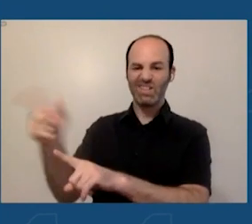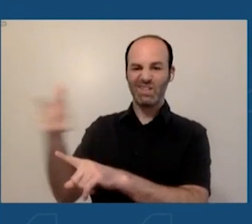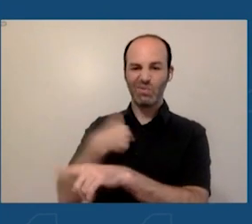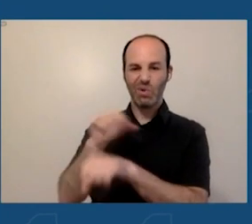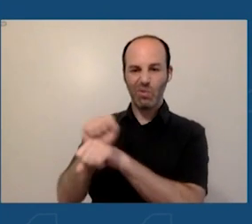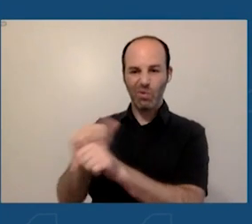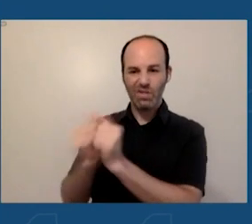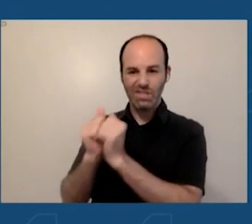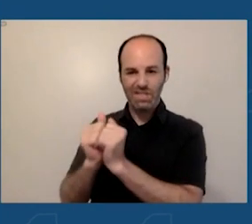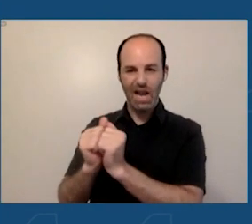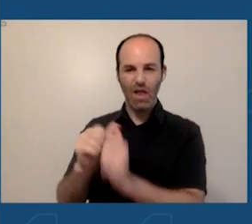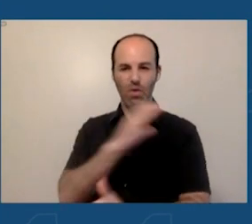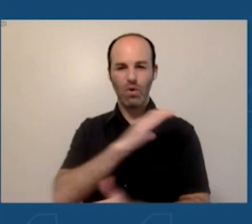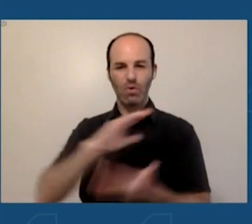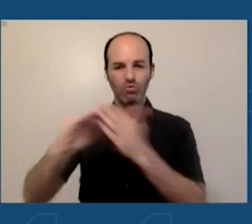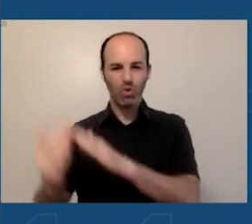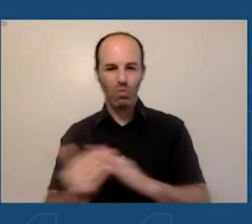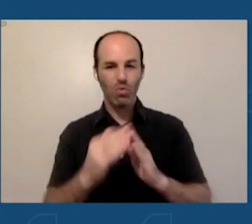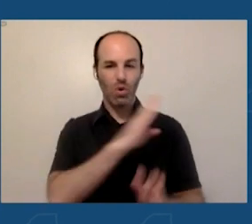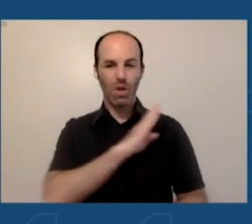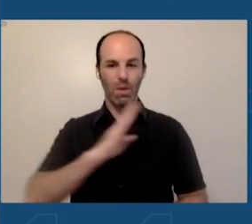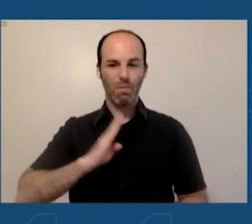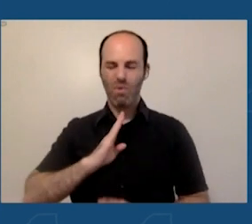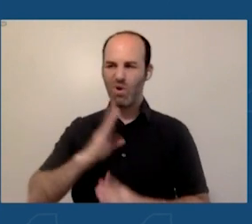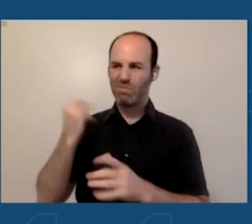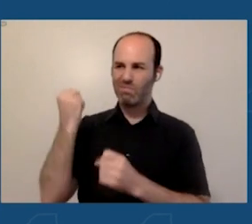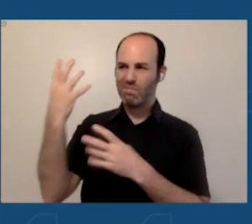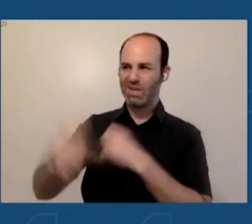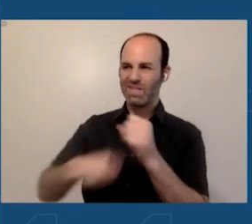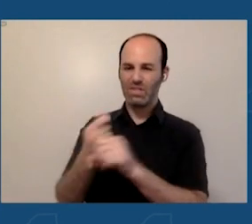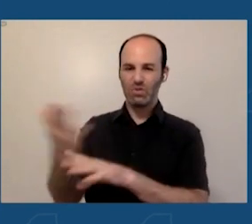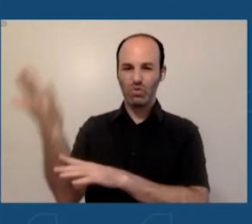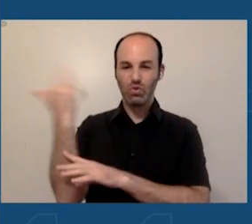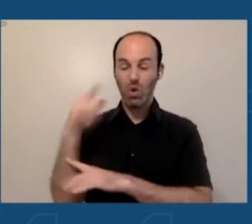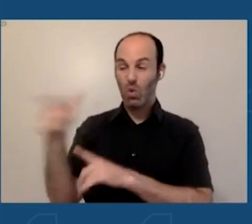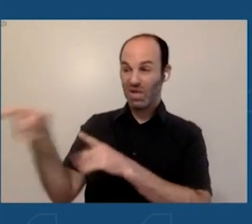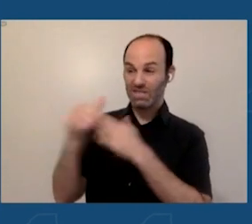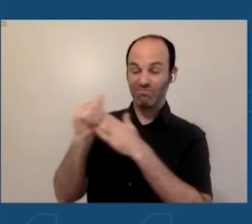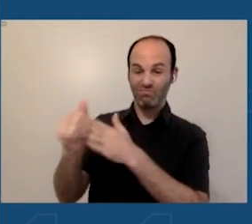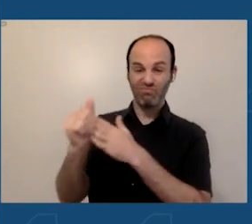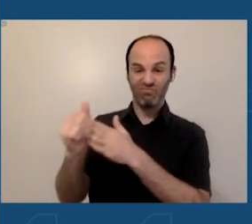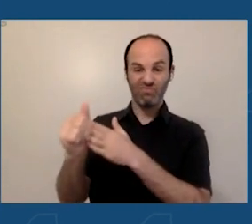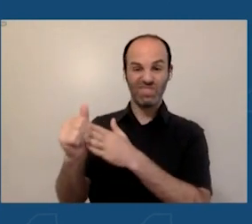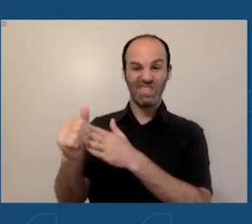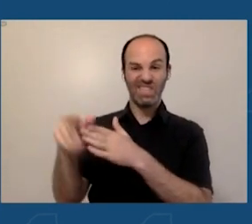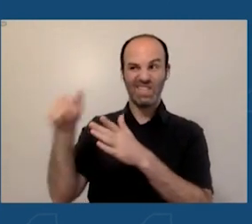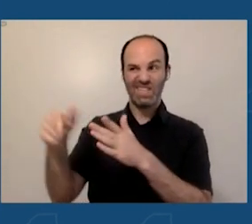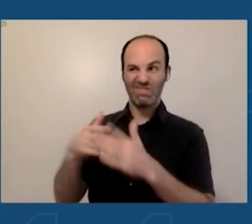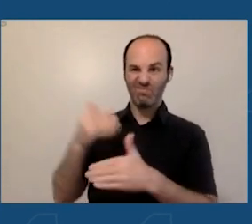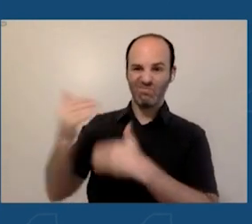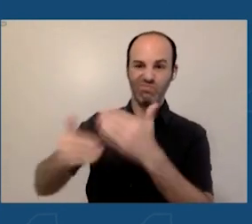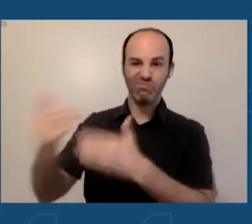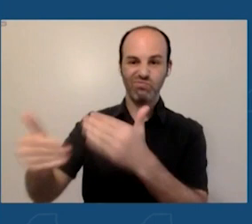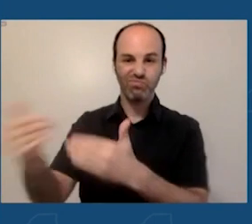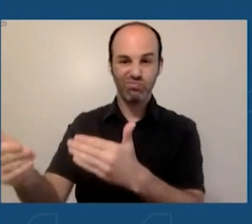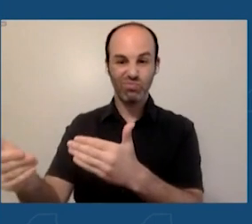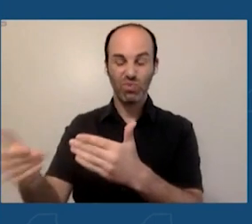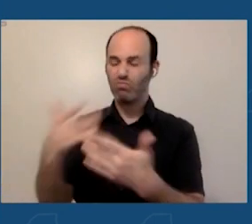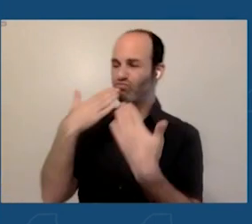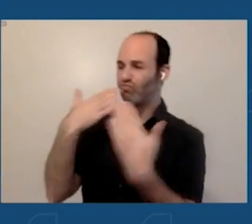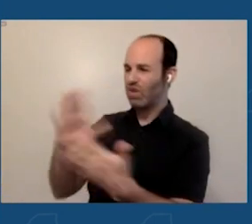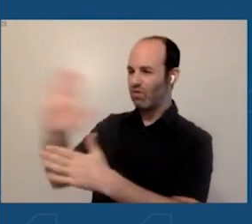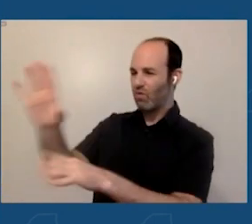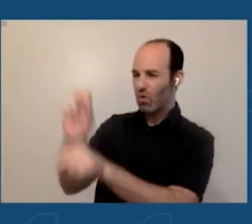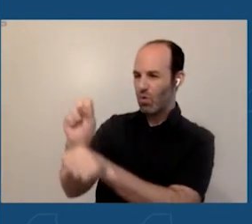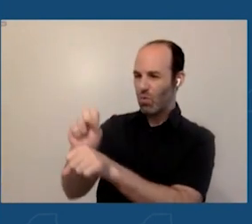many decades ago, and continues to lead this organization forward. Thank you for all the work that you do, and